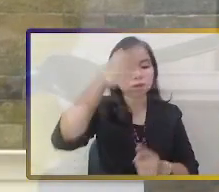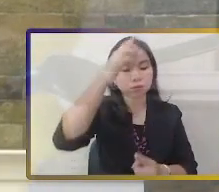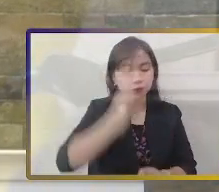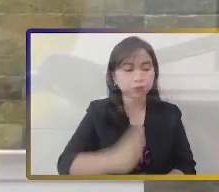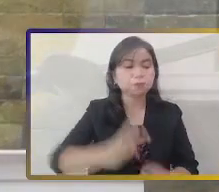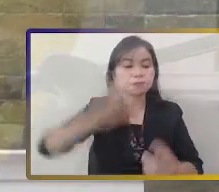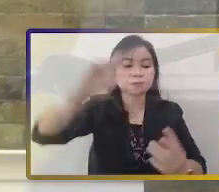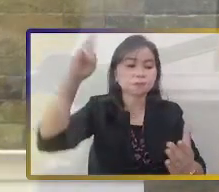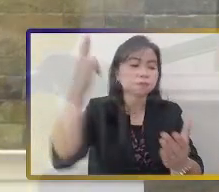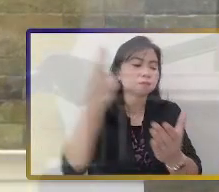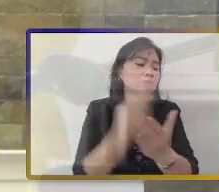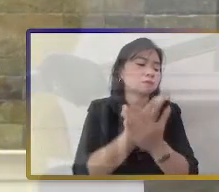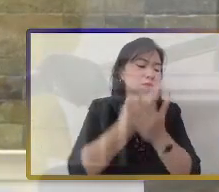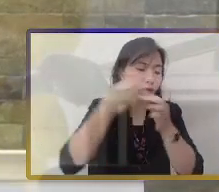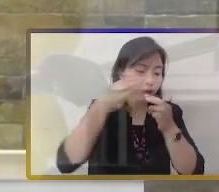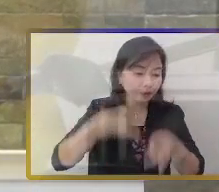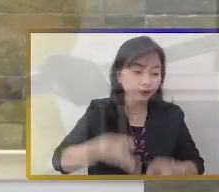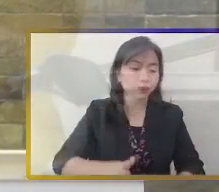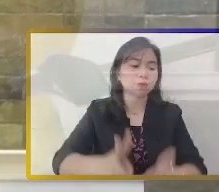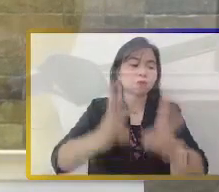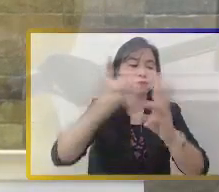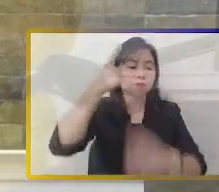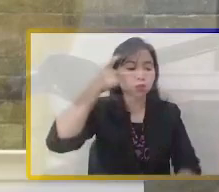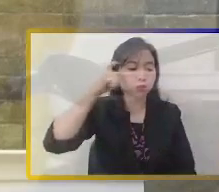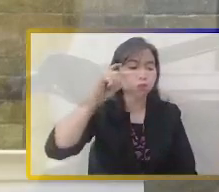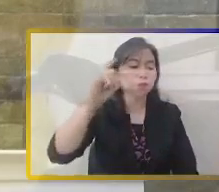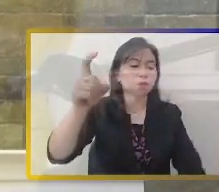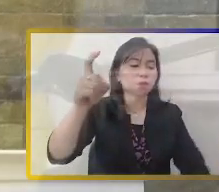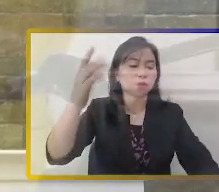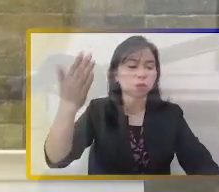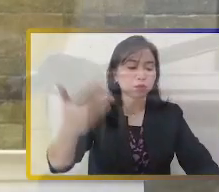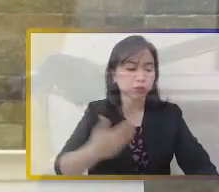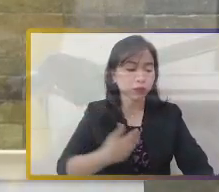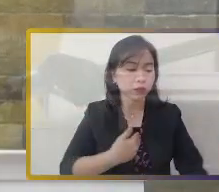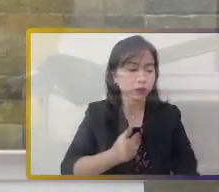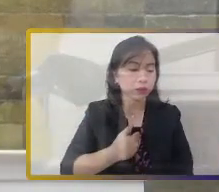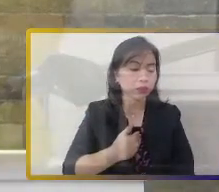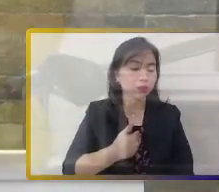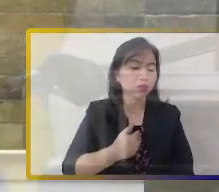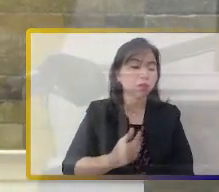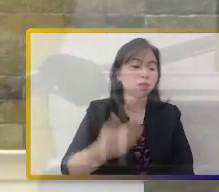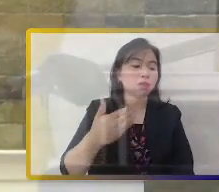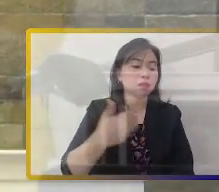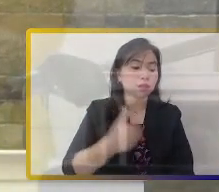when he reached way down for me,